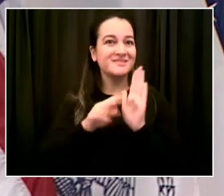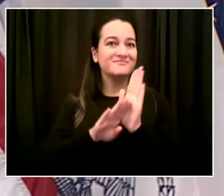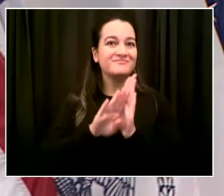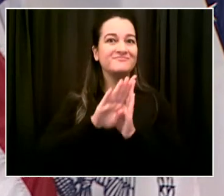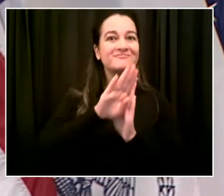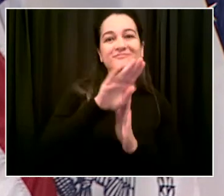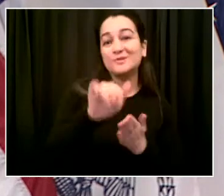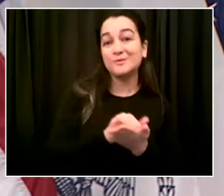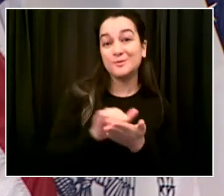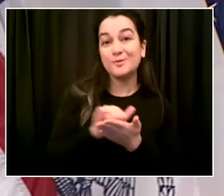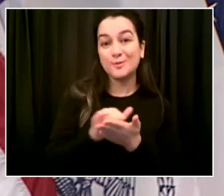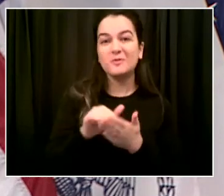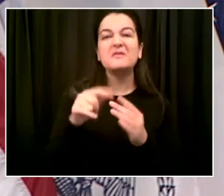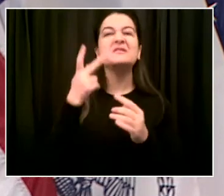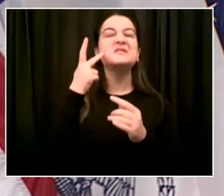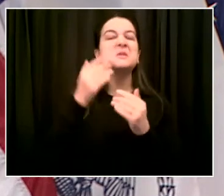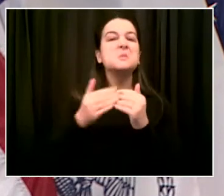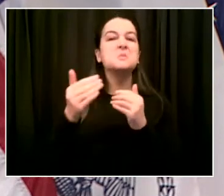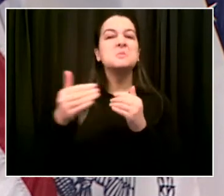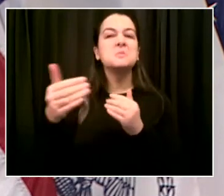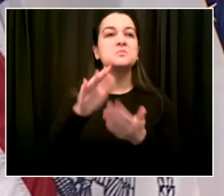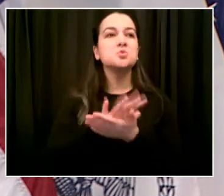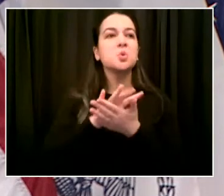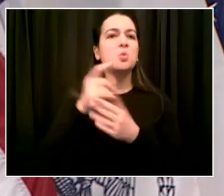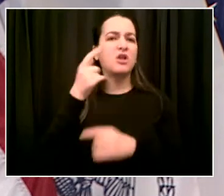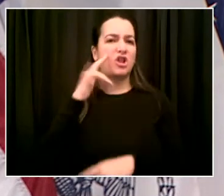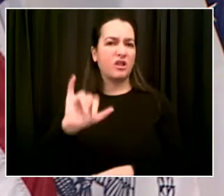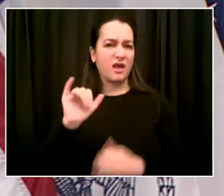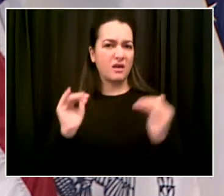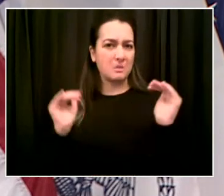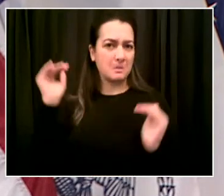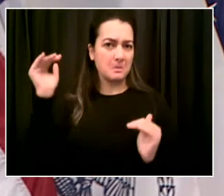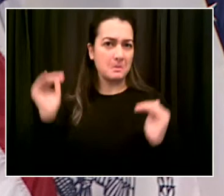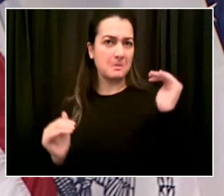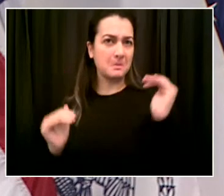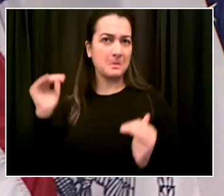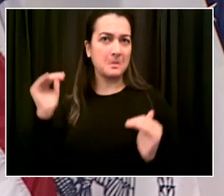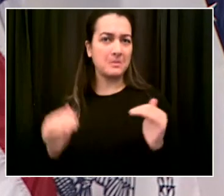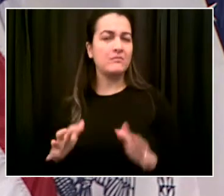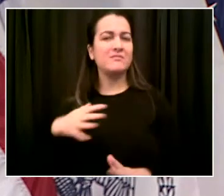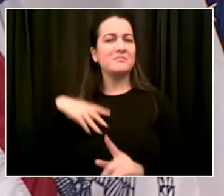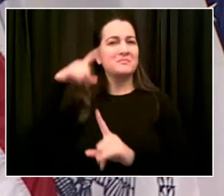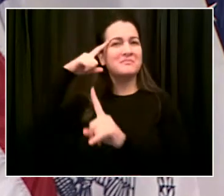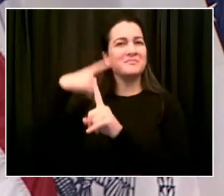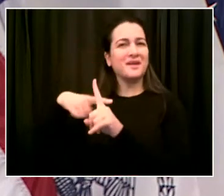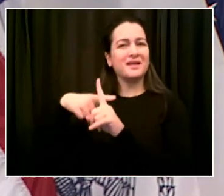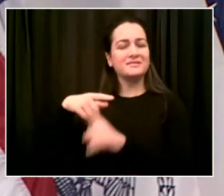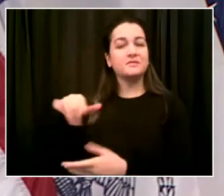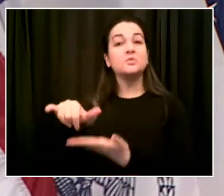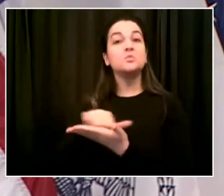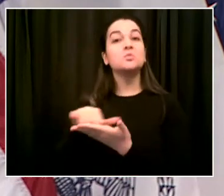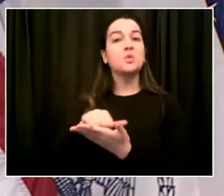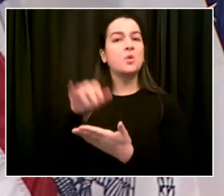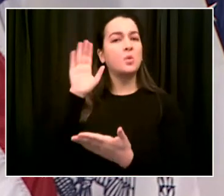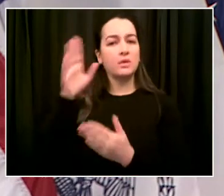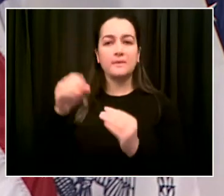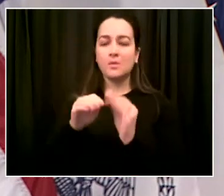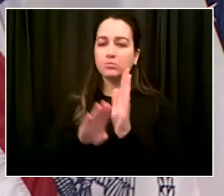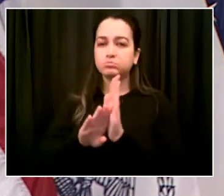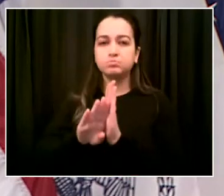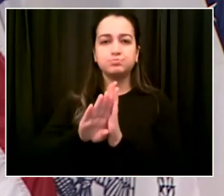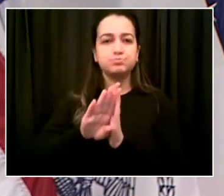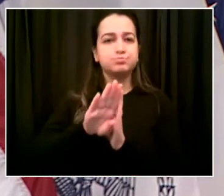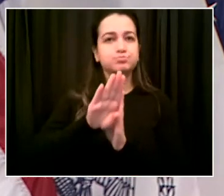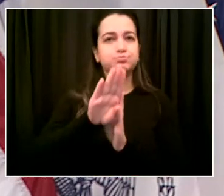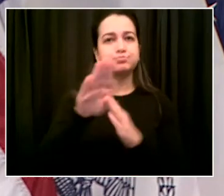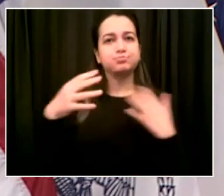going to see, I'm quite certain, as things normalize, more and more people going back into our public schools. Why? Because our public schools